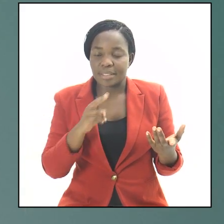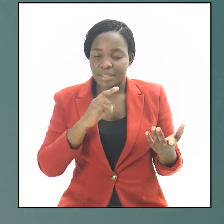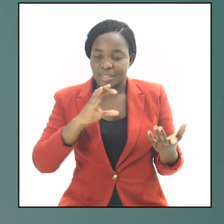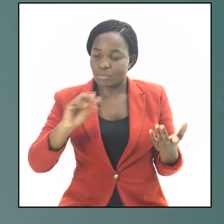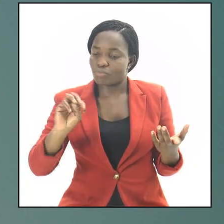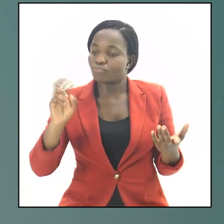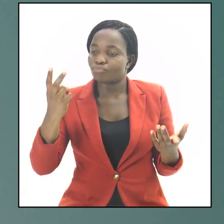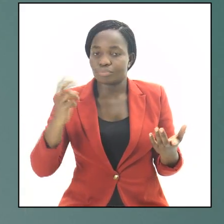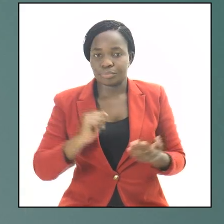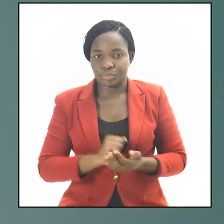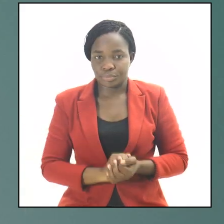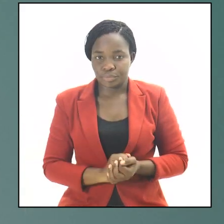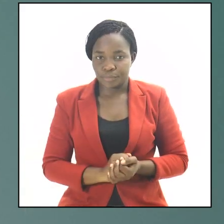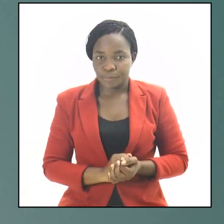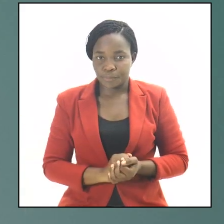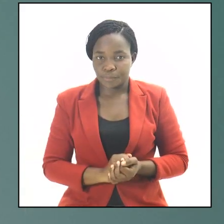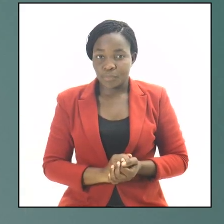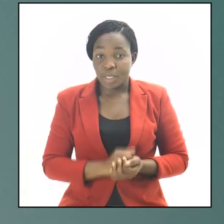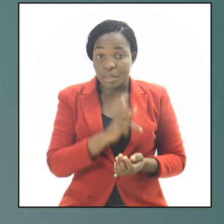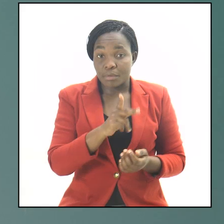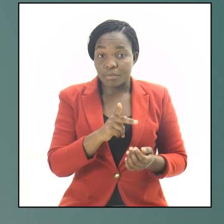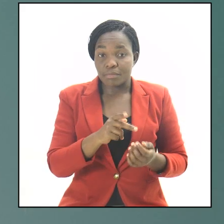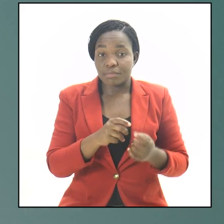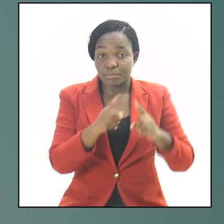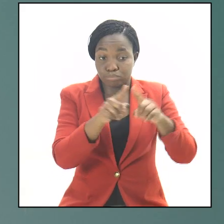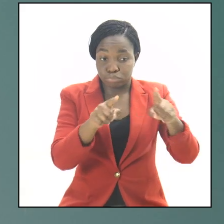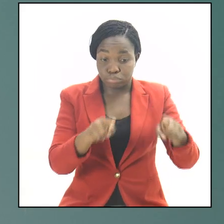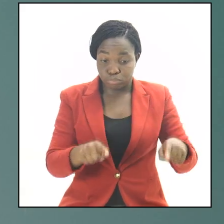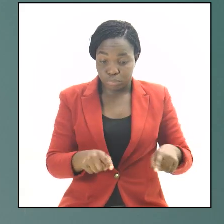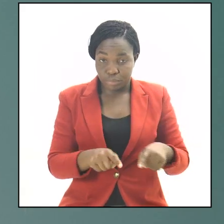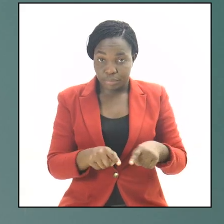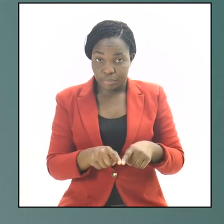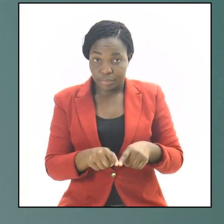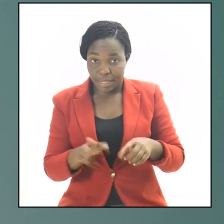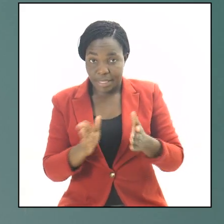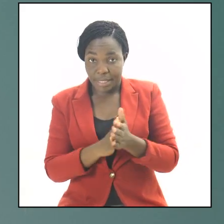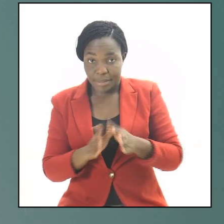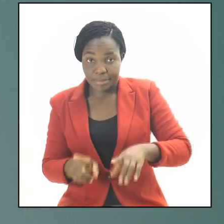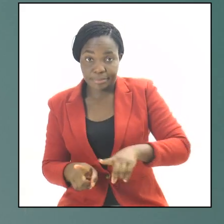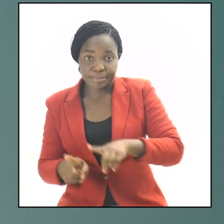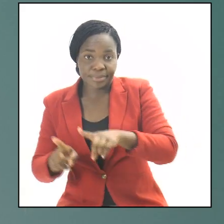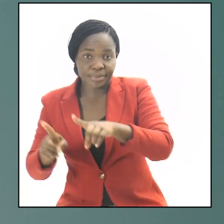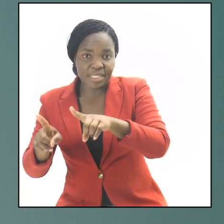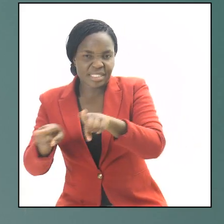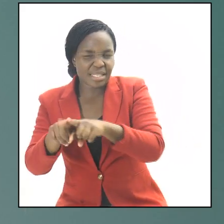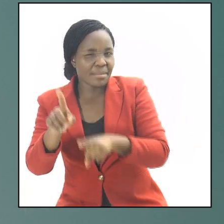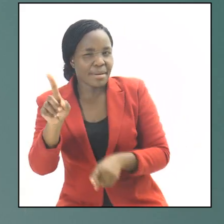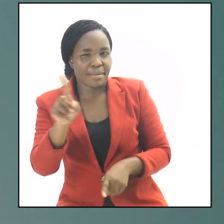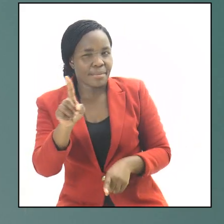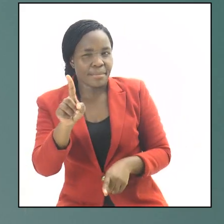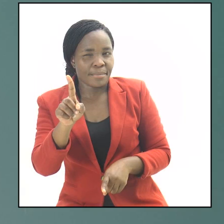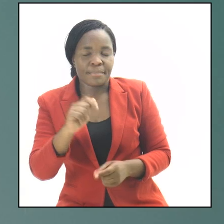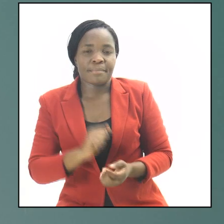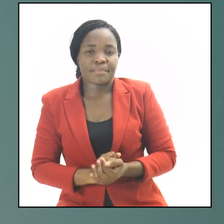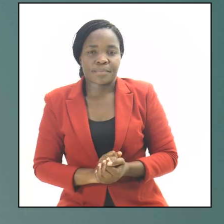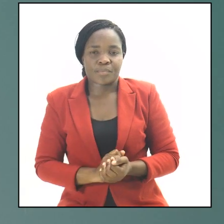centimeters. The perimeter of the rectangle and the perimeter of the parallelogram are not the same because